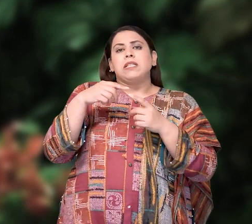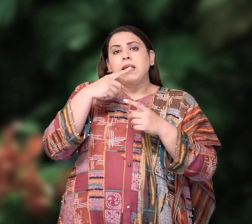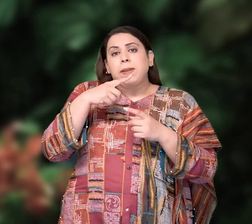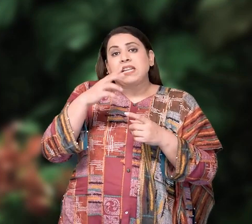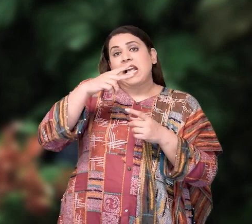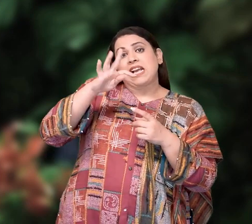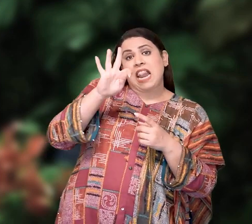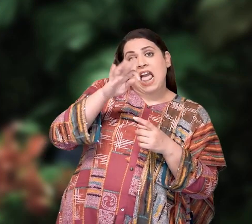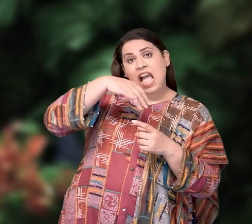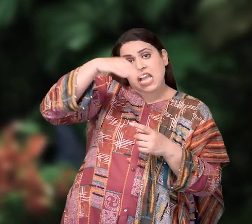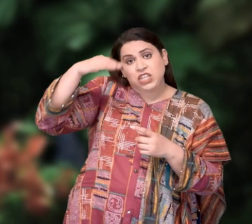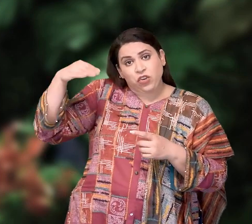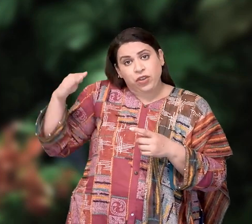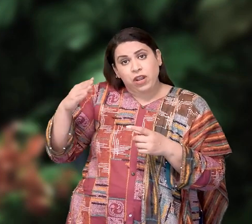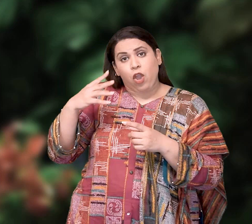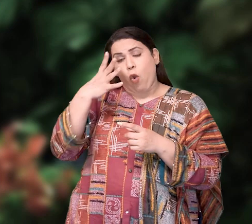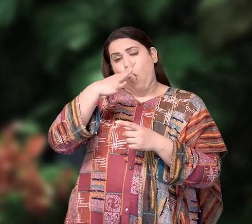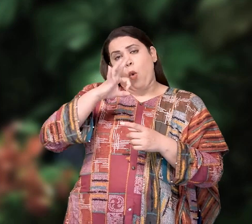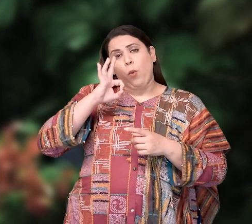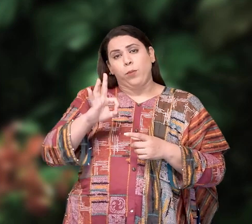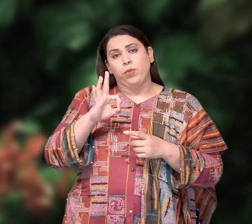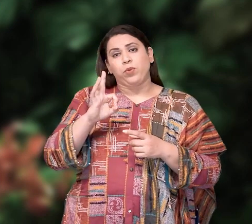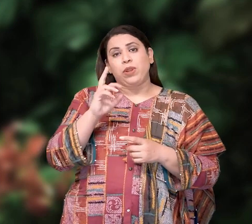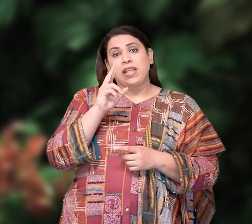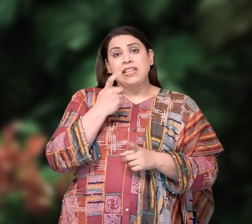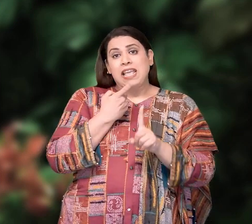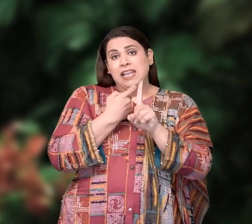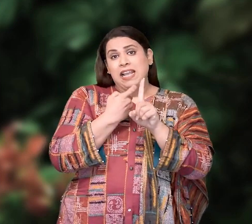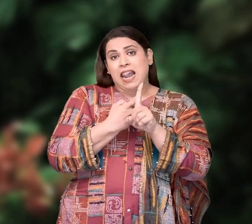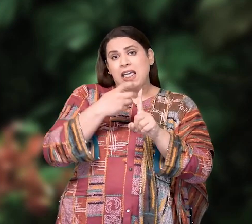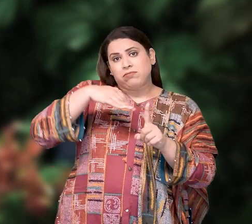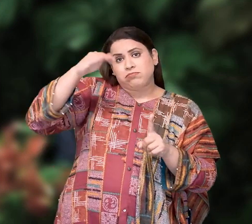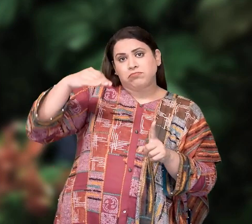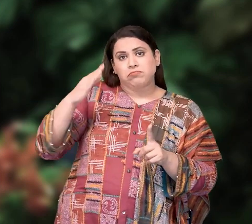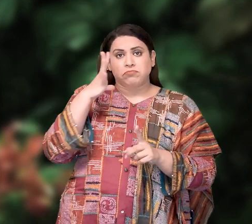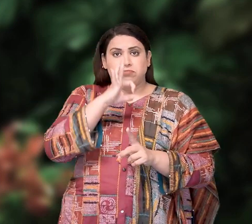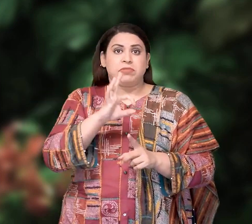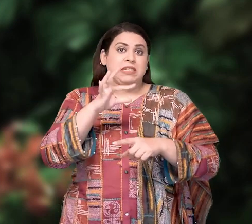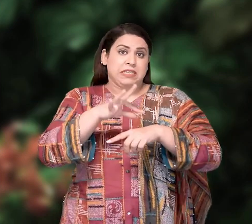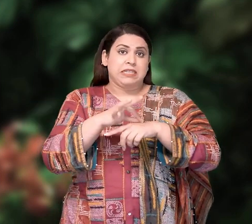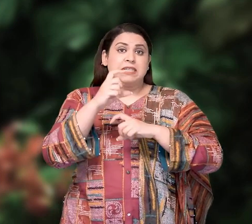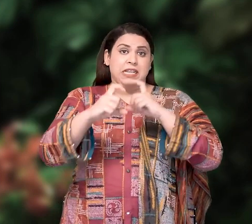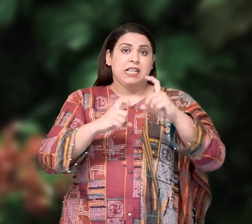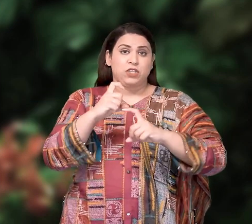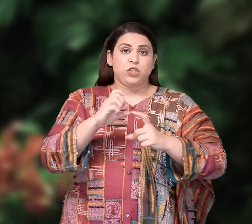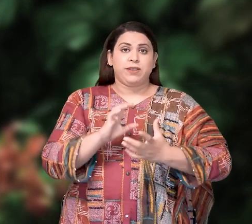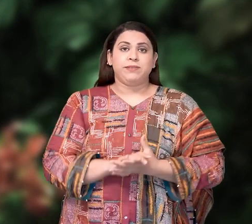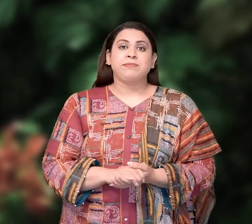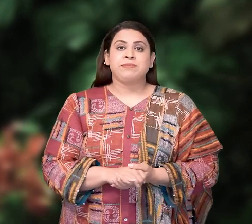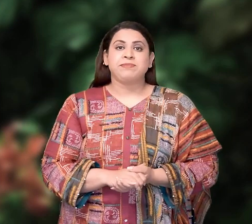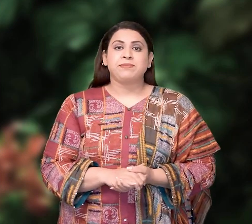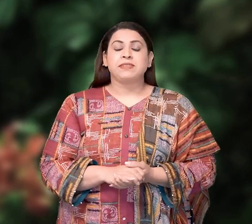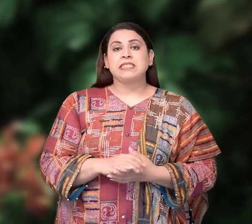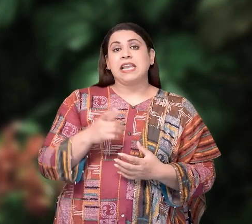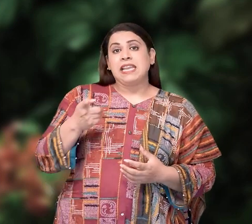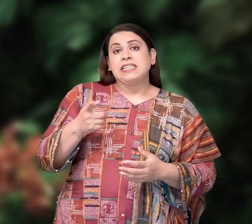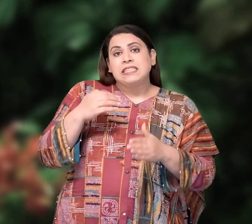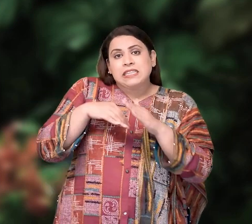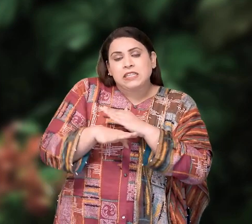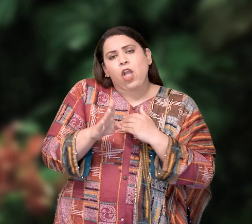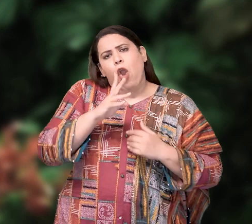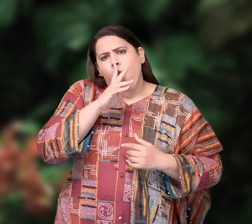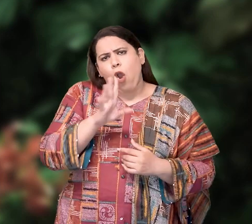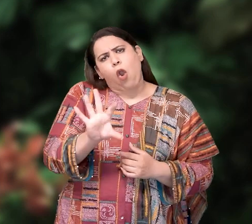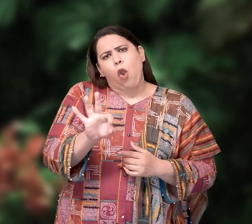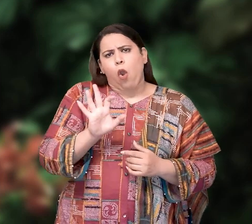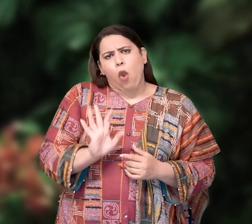Valley is known as Kalasha, and so is their culture. But the only problem is it isn't written down. It is only